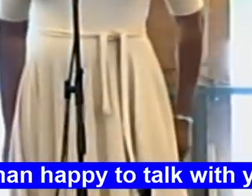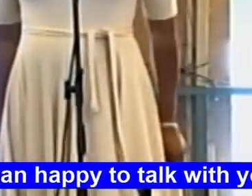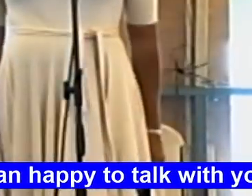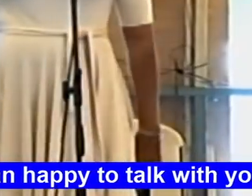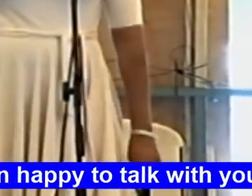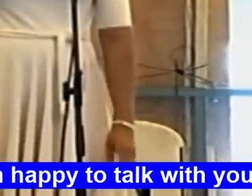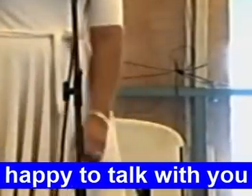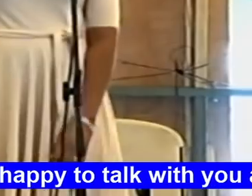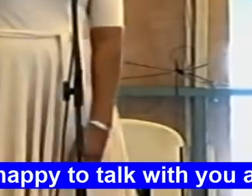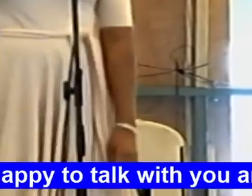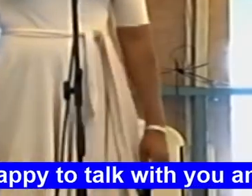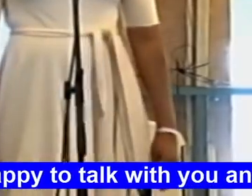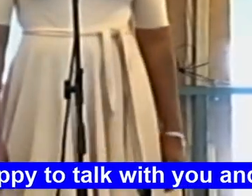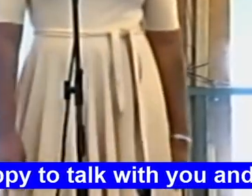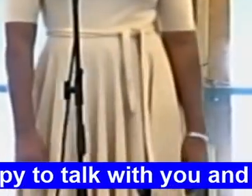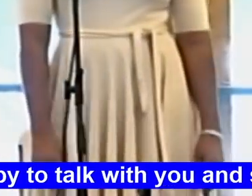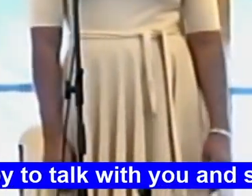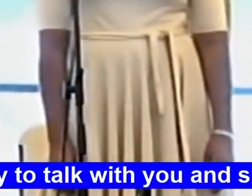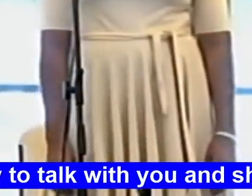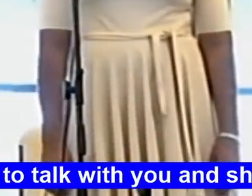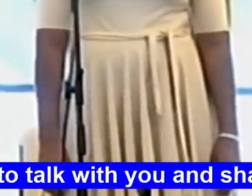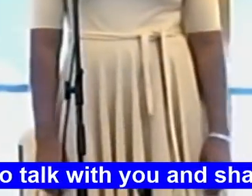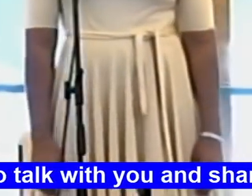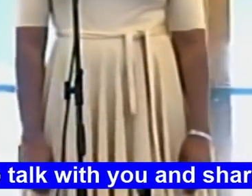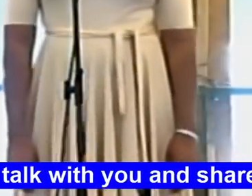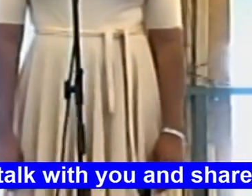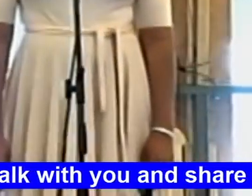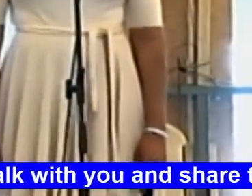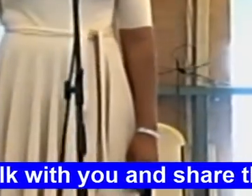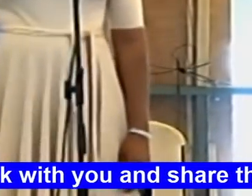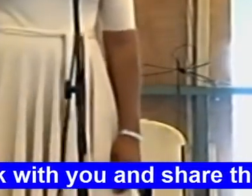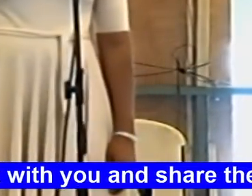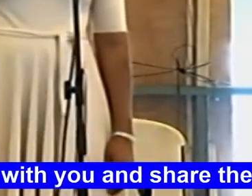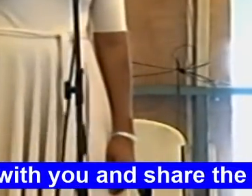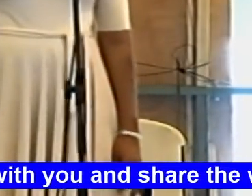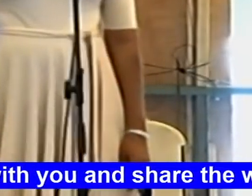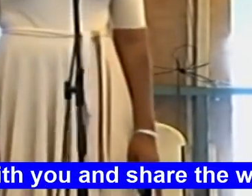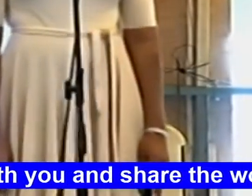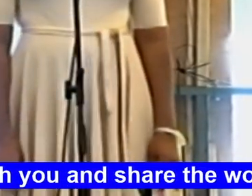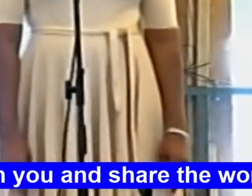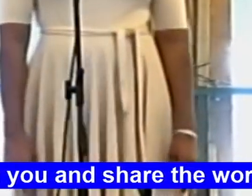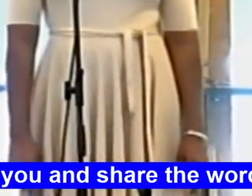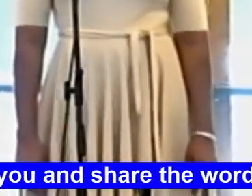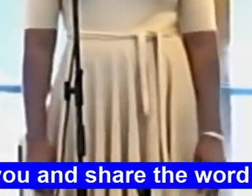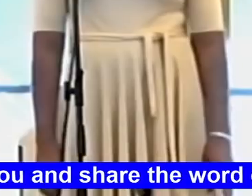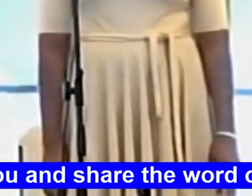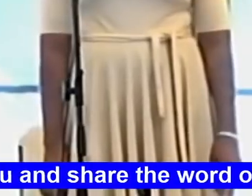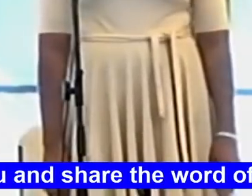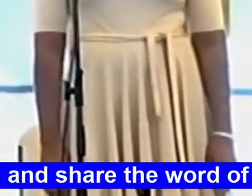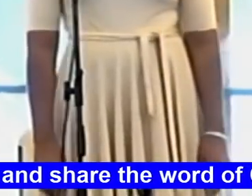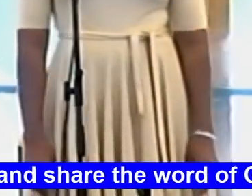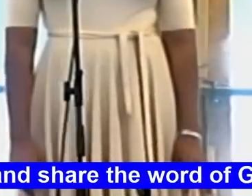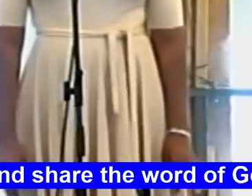heart. We're going to pray also for the backsliders among us, hallelujah, that they will make it